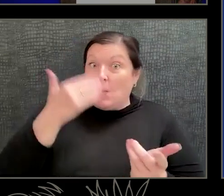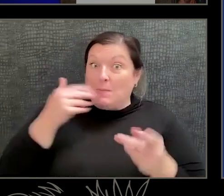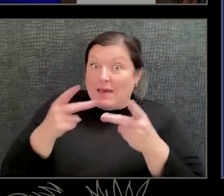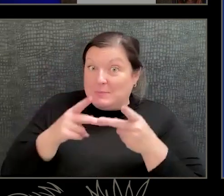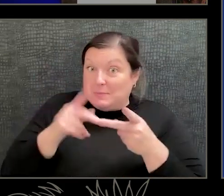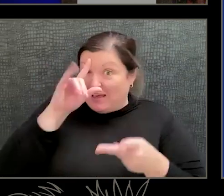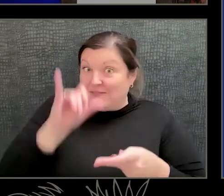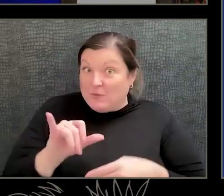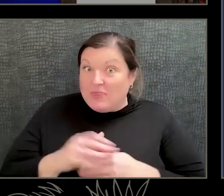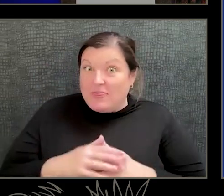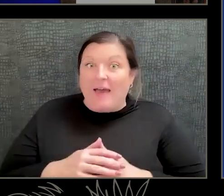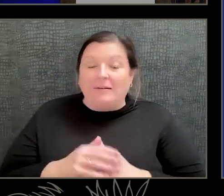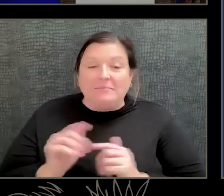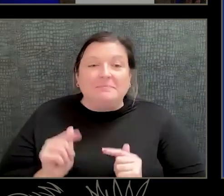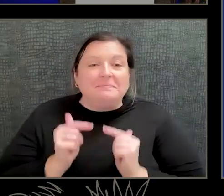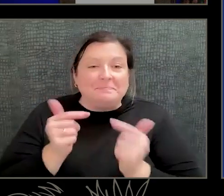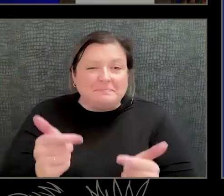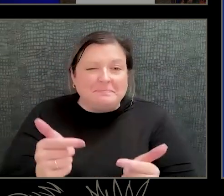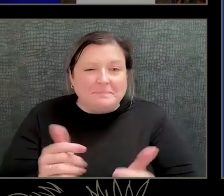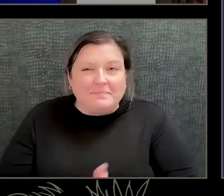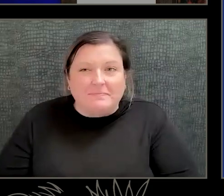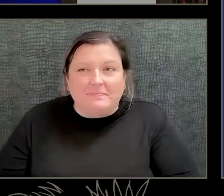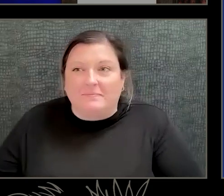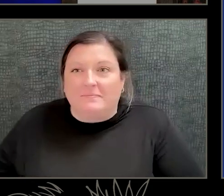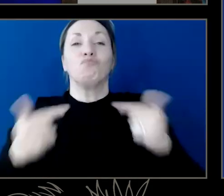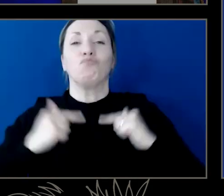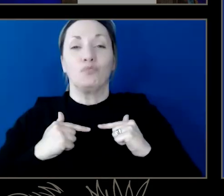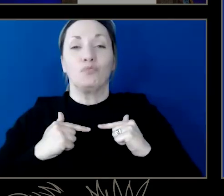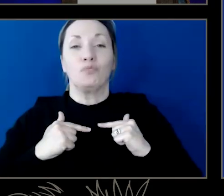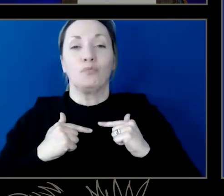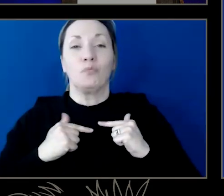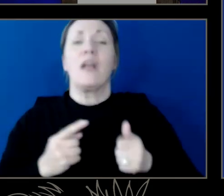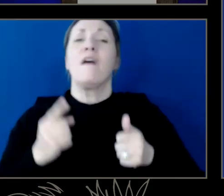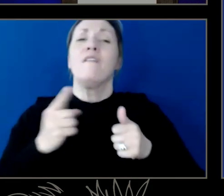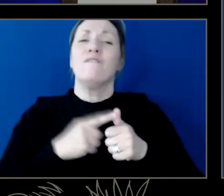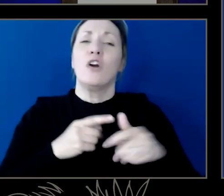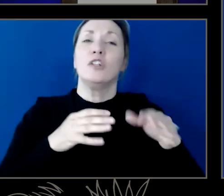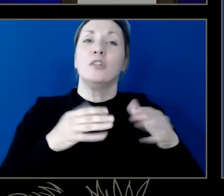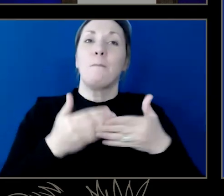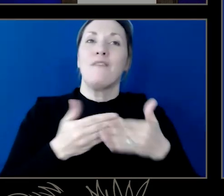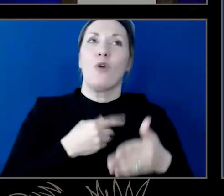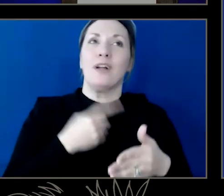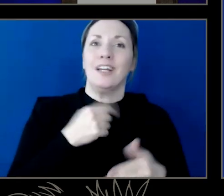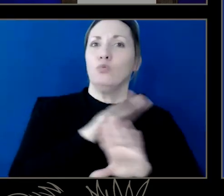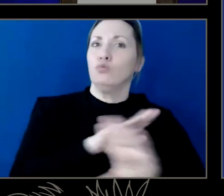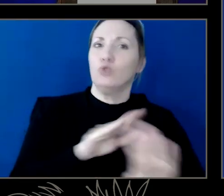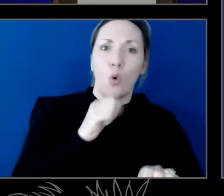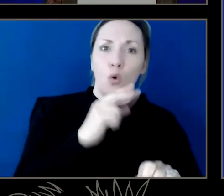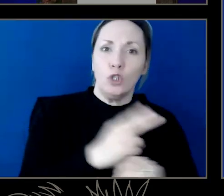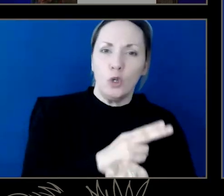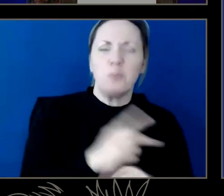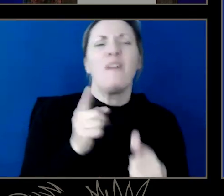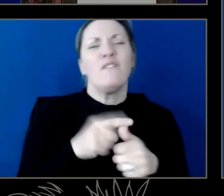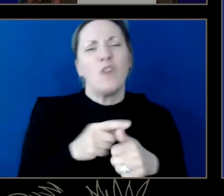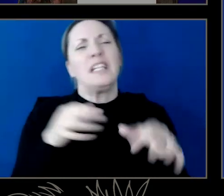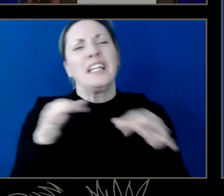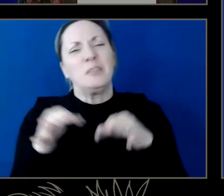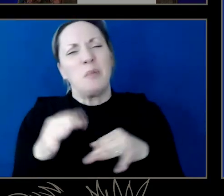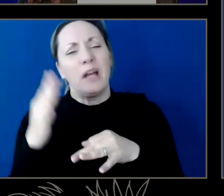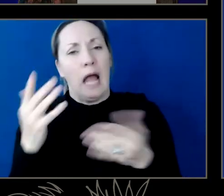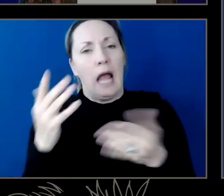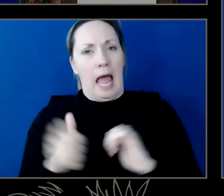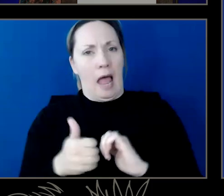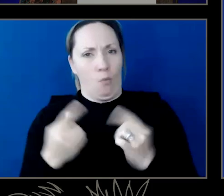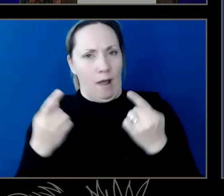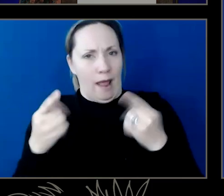that. But before I start telling you why you shouldn't be using JavaScript, let's talk about what JavaScript actually is. How did we get here today? So in the beginning, there